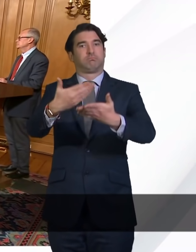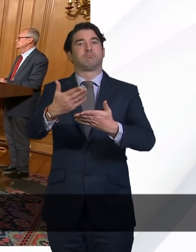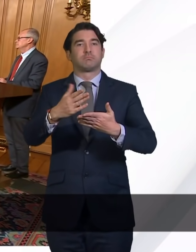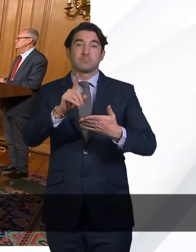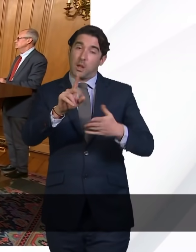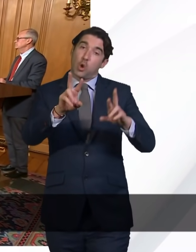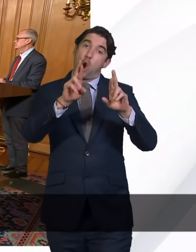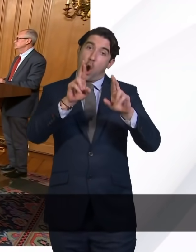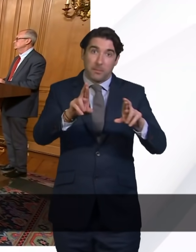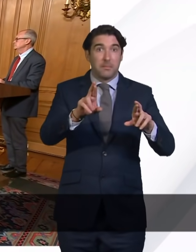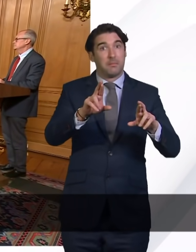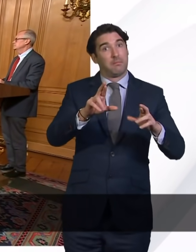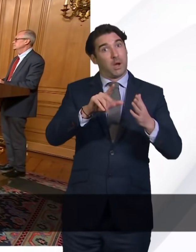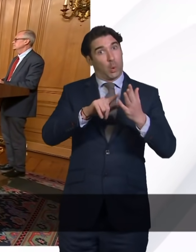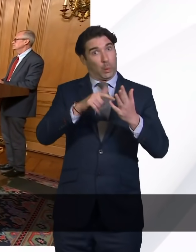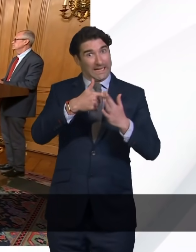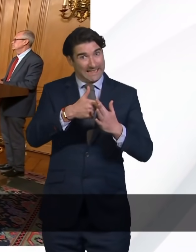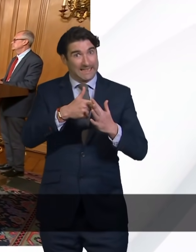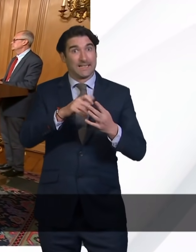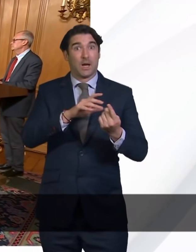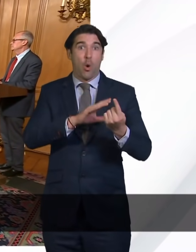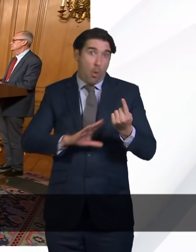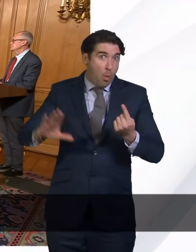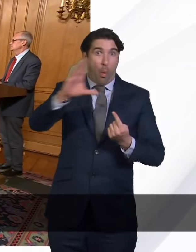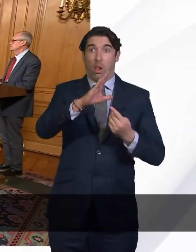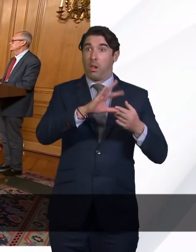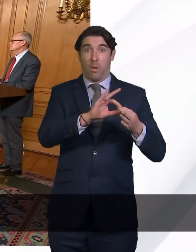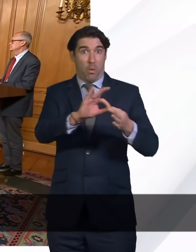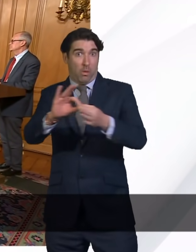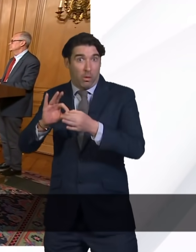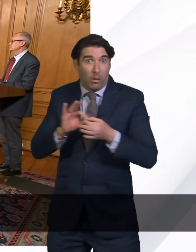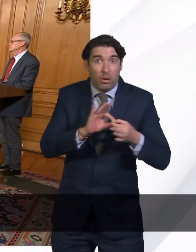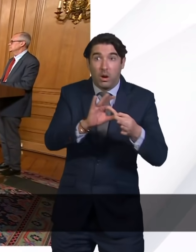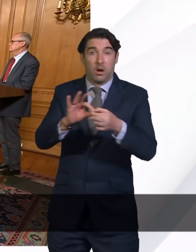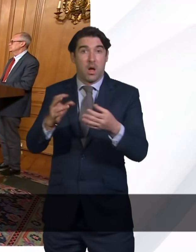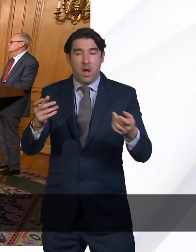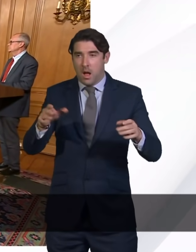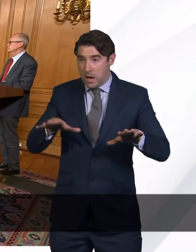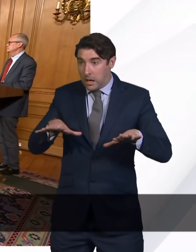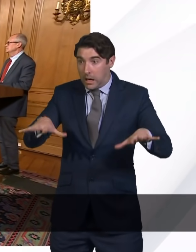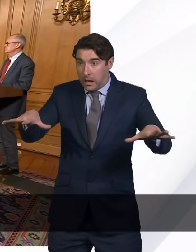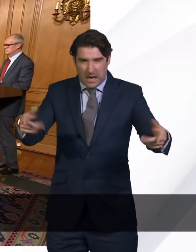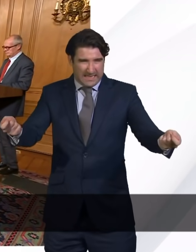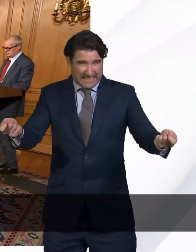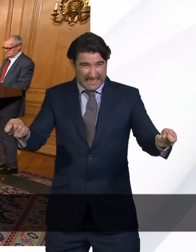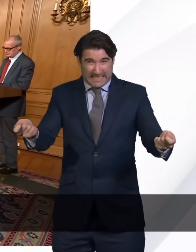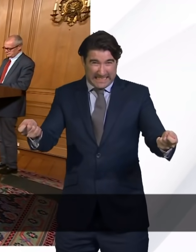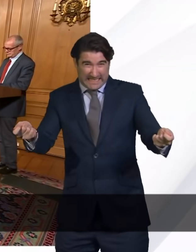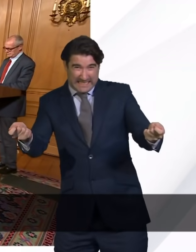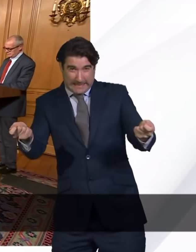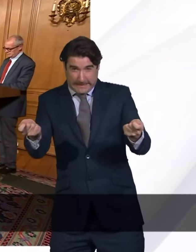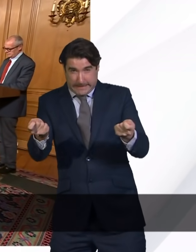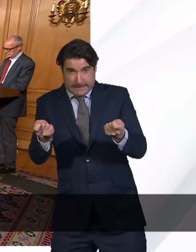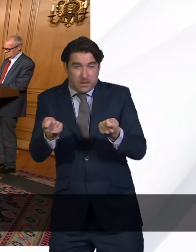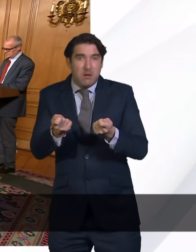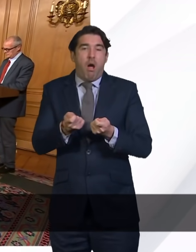if everybody follows the guidance, then we could actually contain it within the areas where it is in the way that happened to some